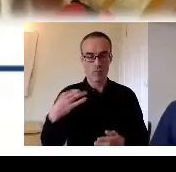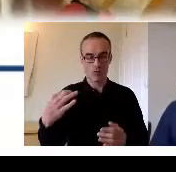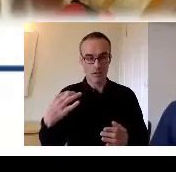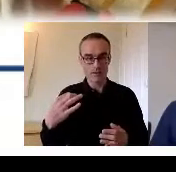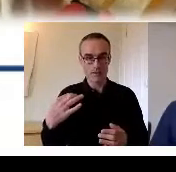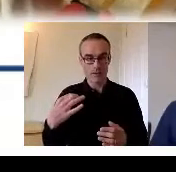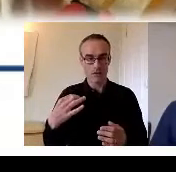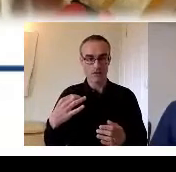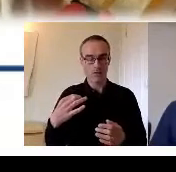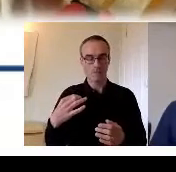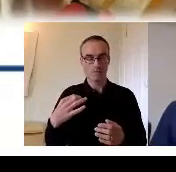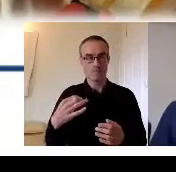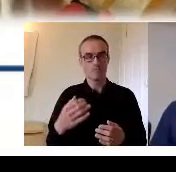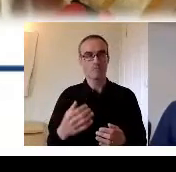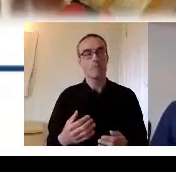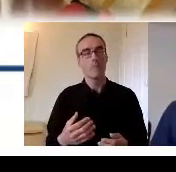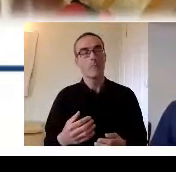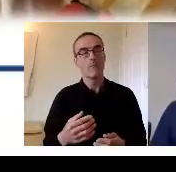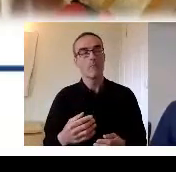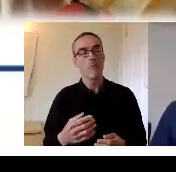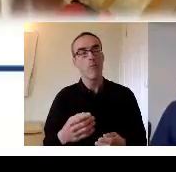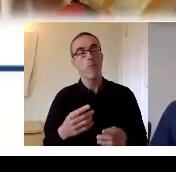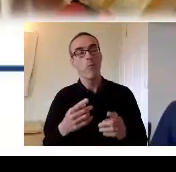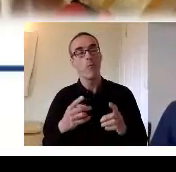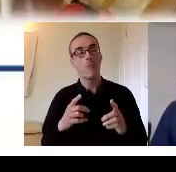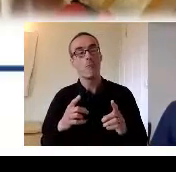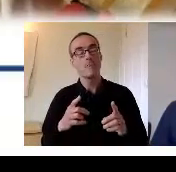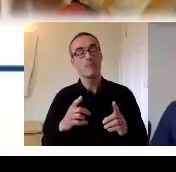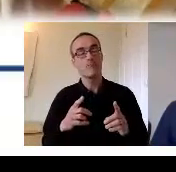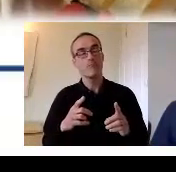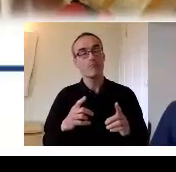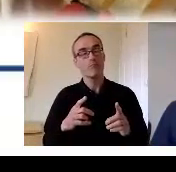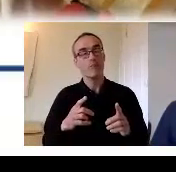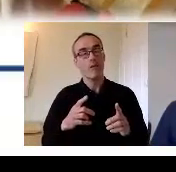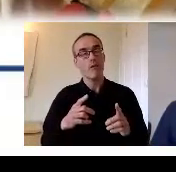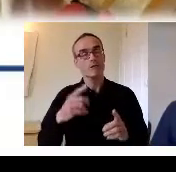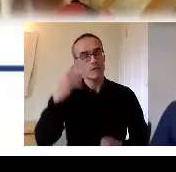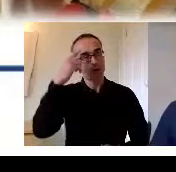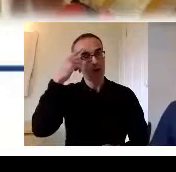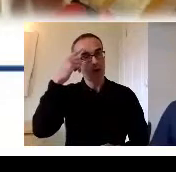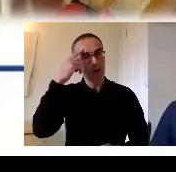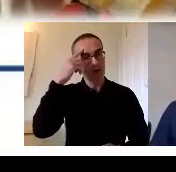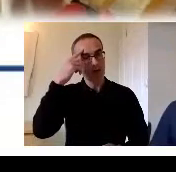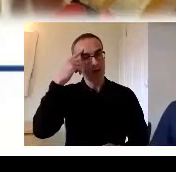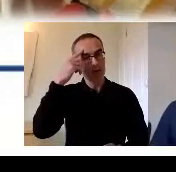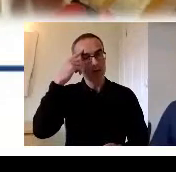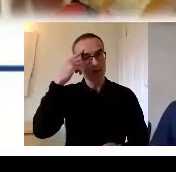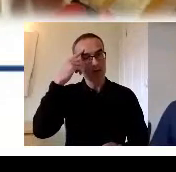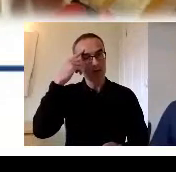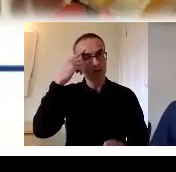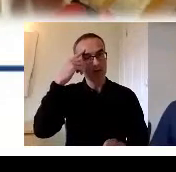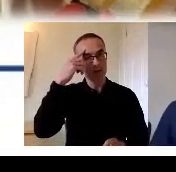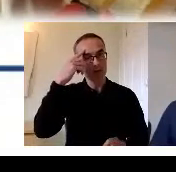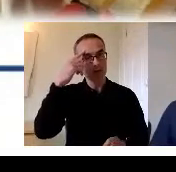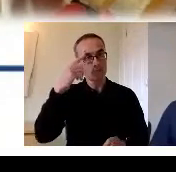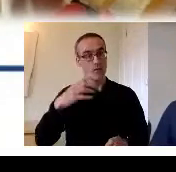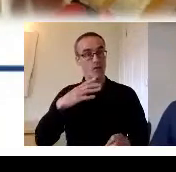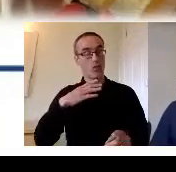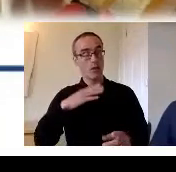areas. And I think this is about, getting across to sports